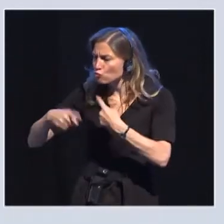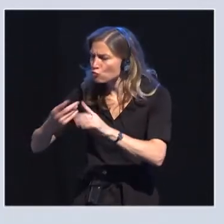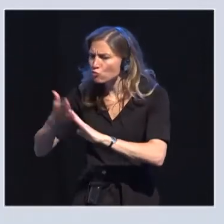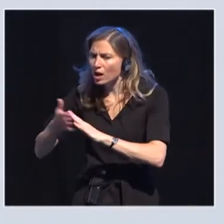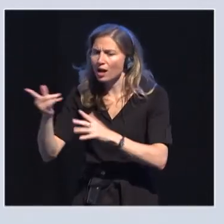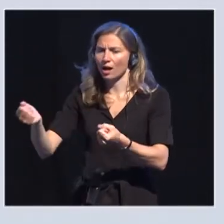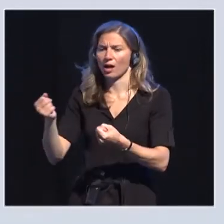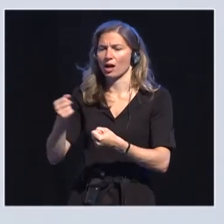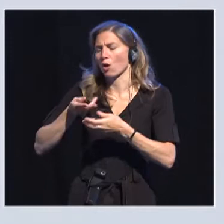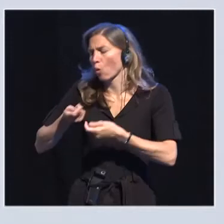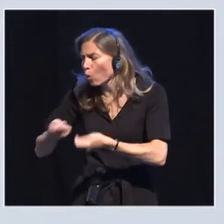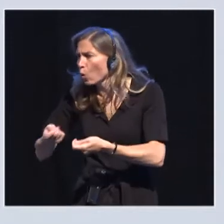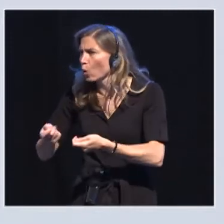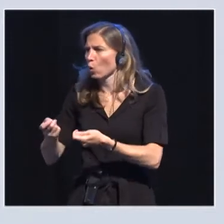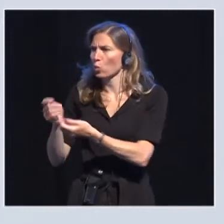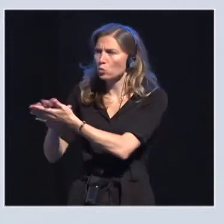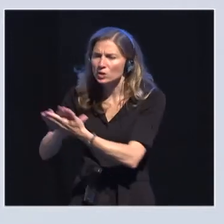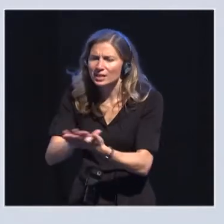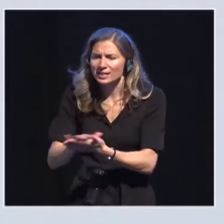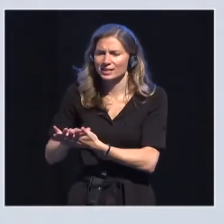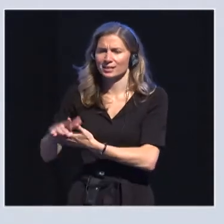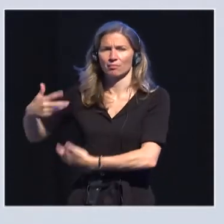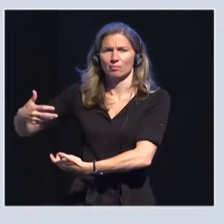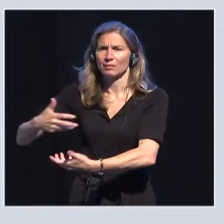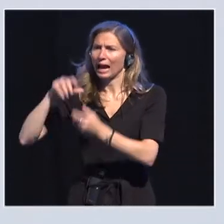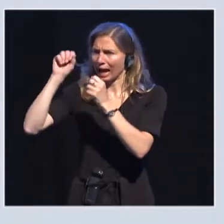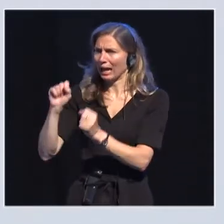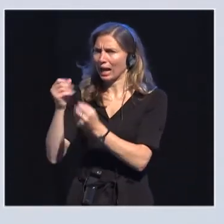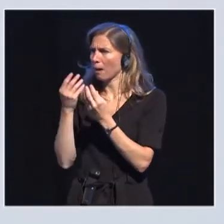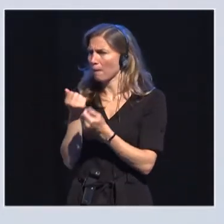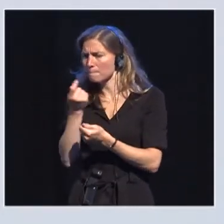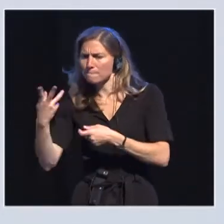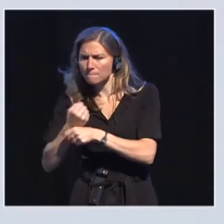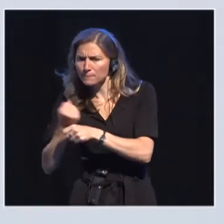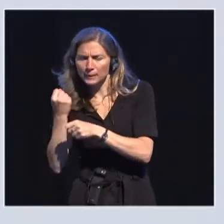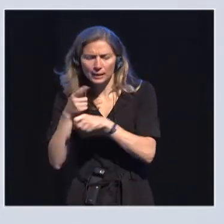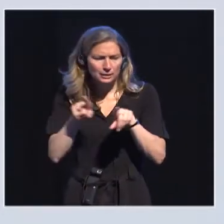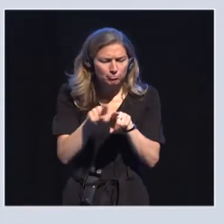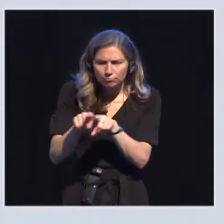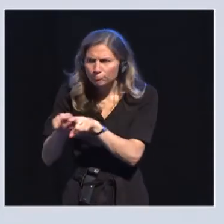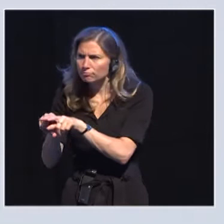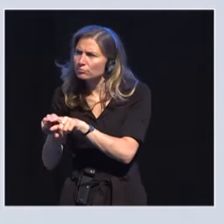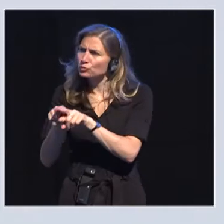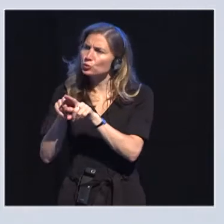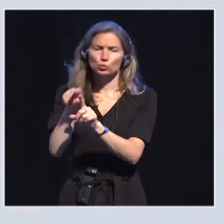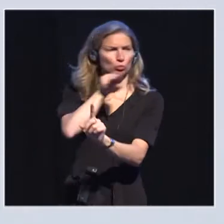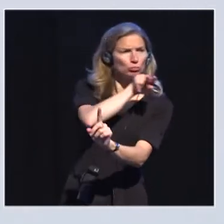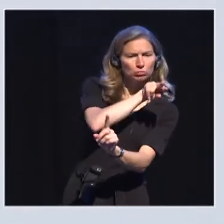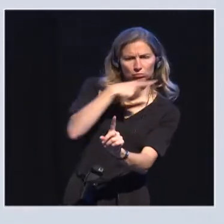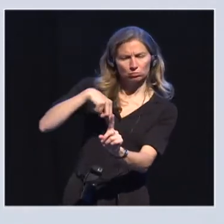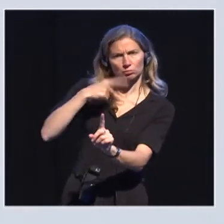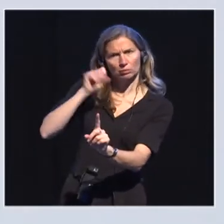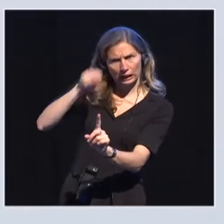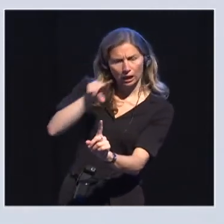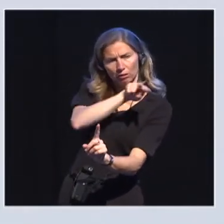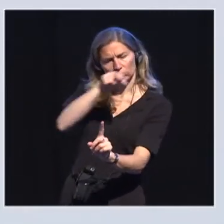her kids. We're able to multitask and see things from a different point of view. One of the things I believe organizations will lose out